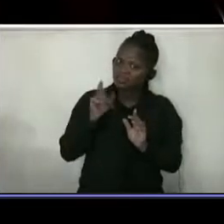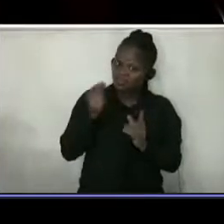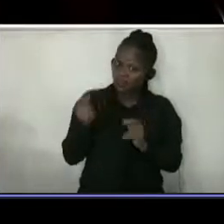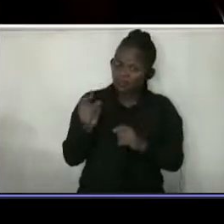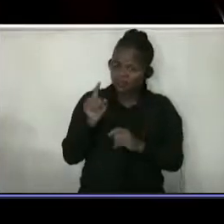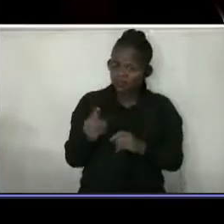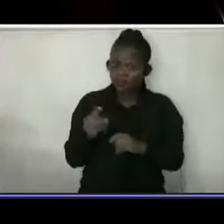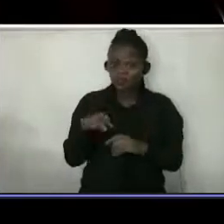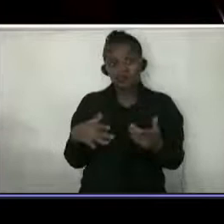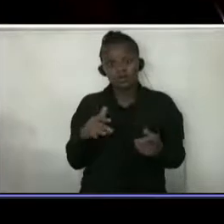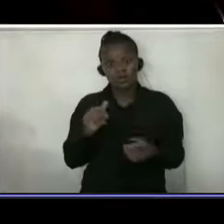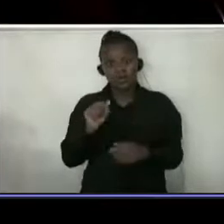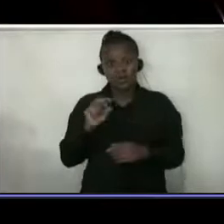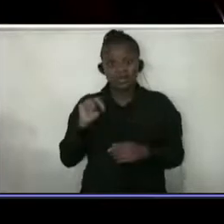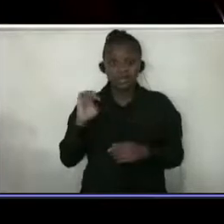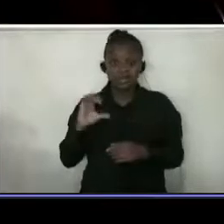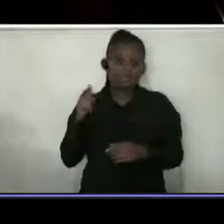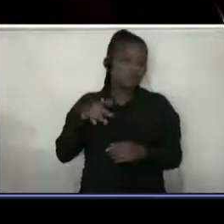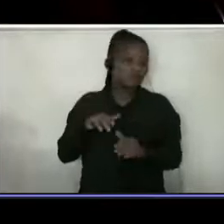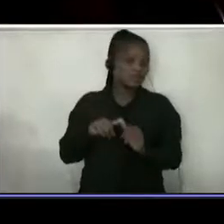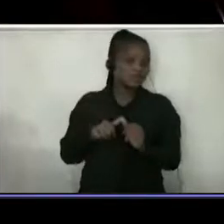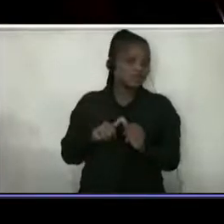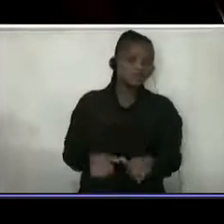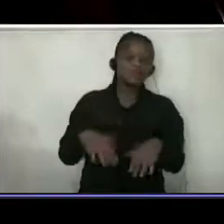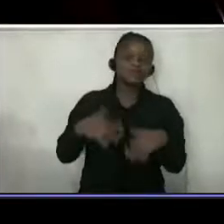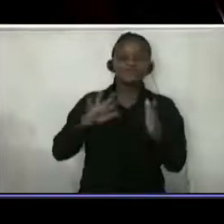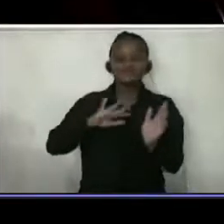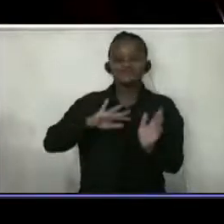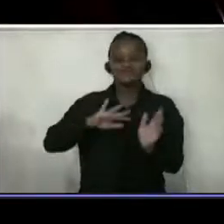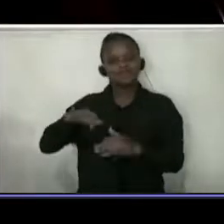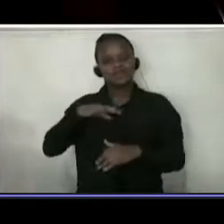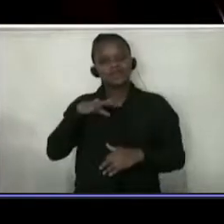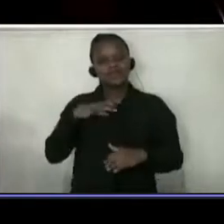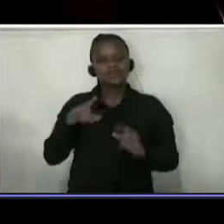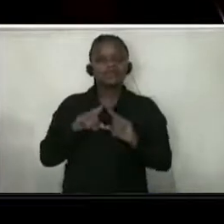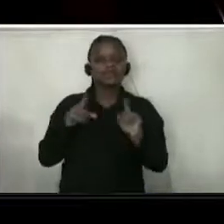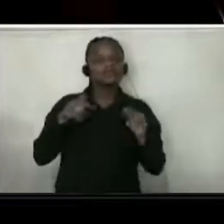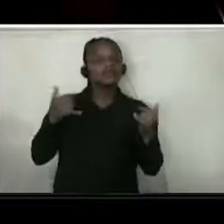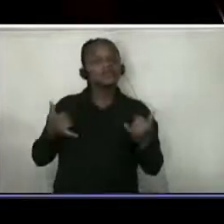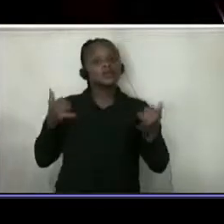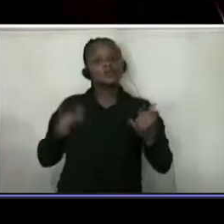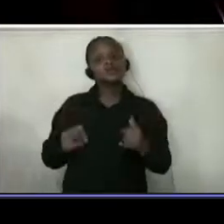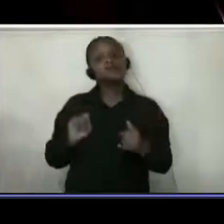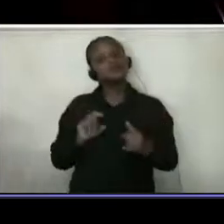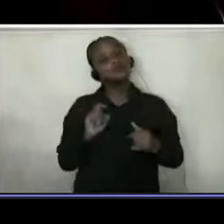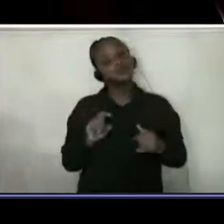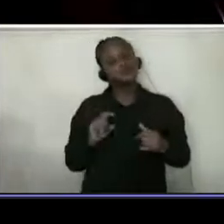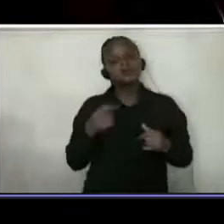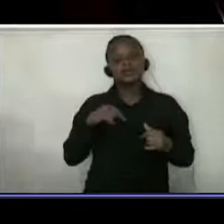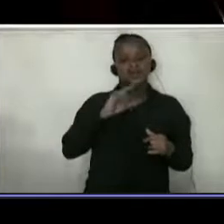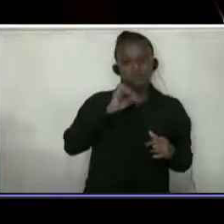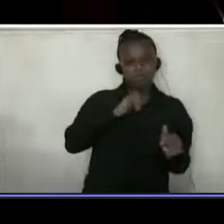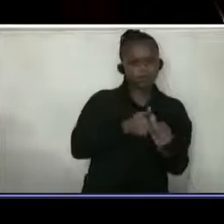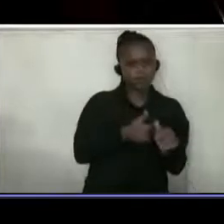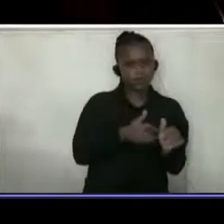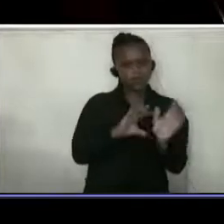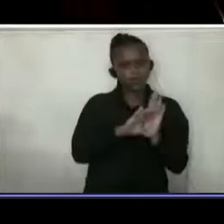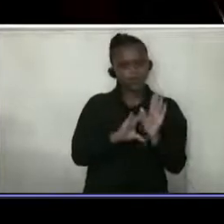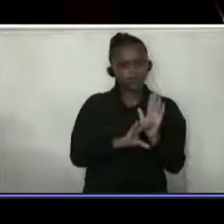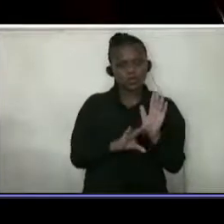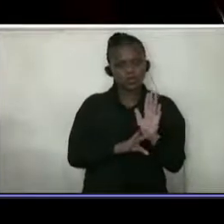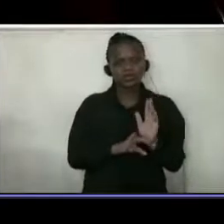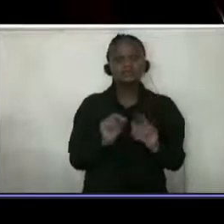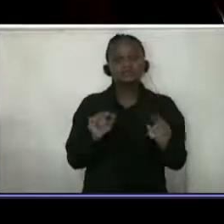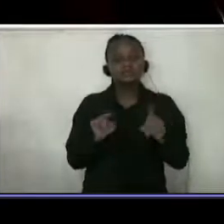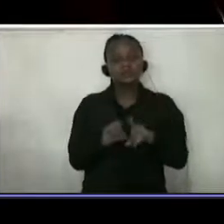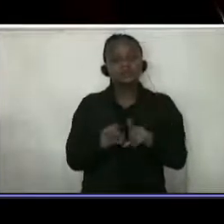taking any decision that would hamper the courts in this vital constitutional mandate. I would, however, agree that we need to